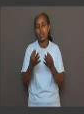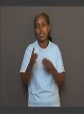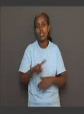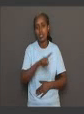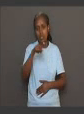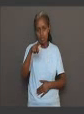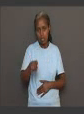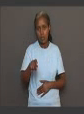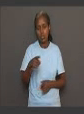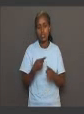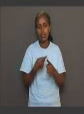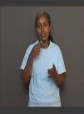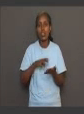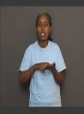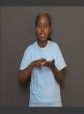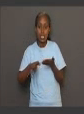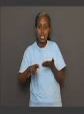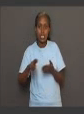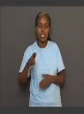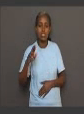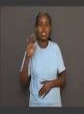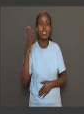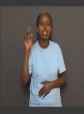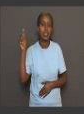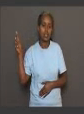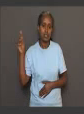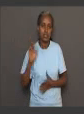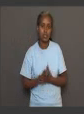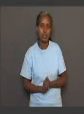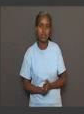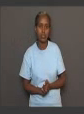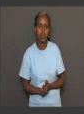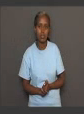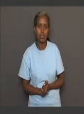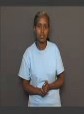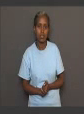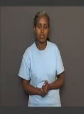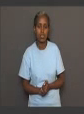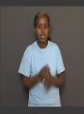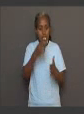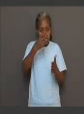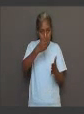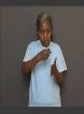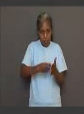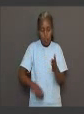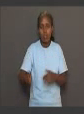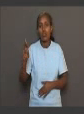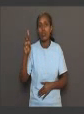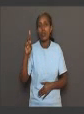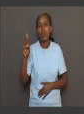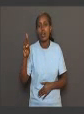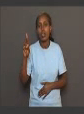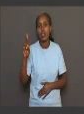equation for the radius like this. the value of r